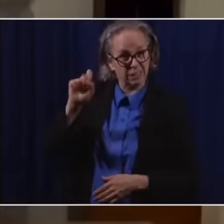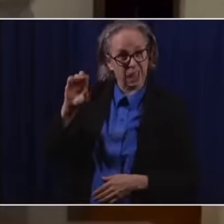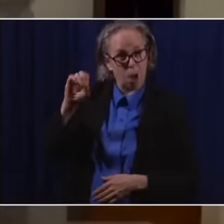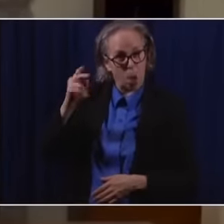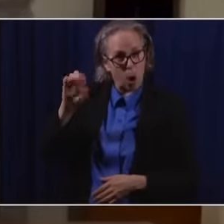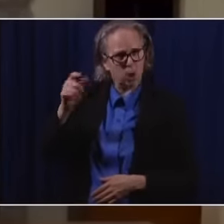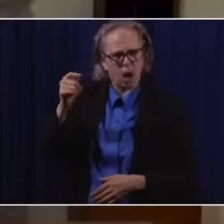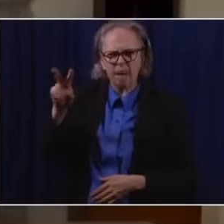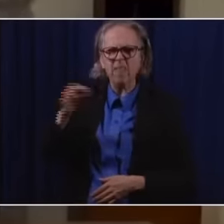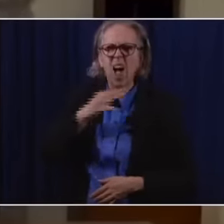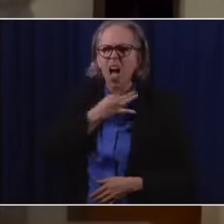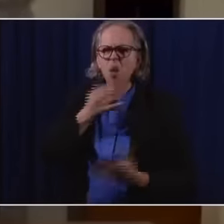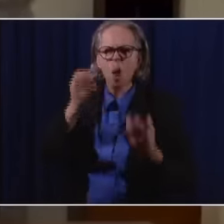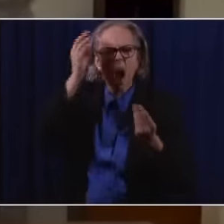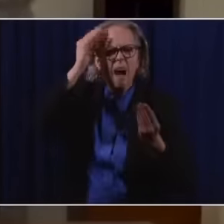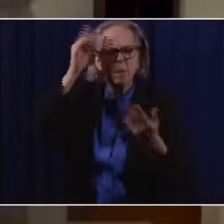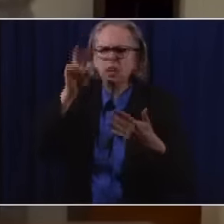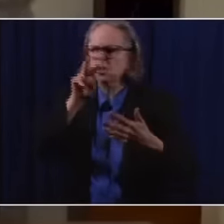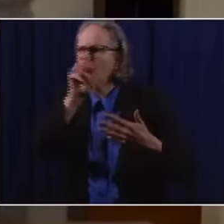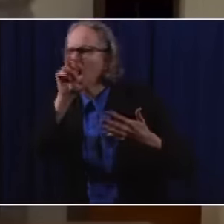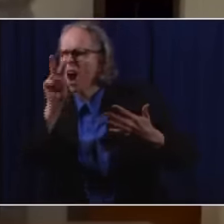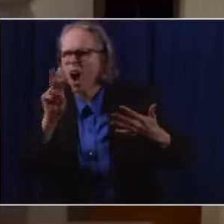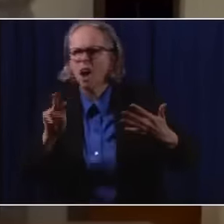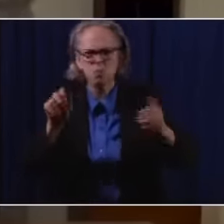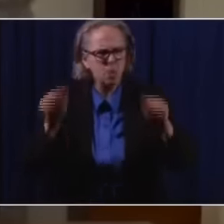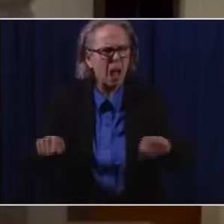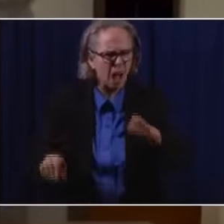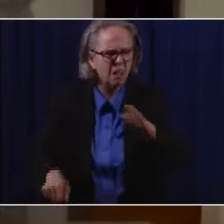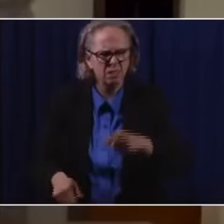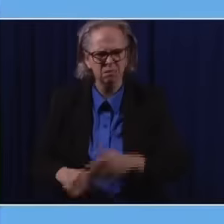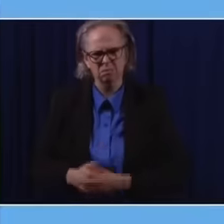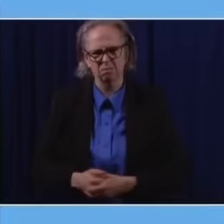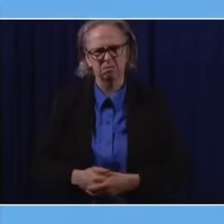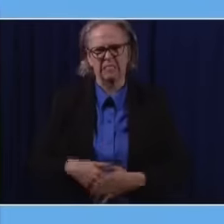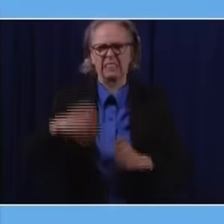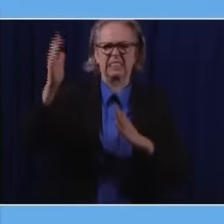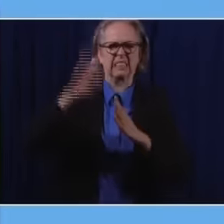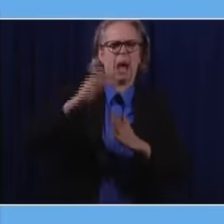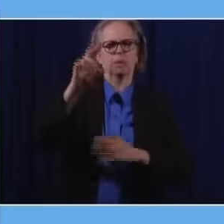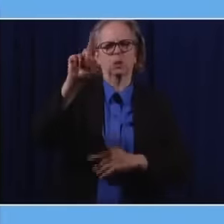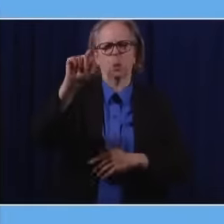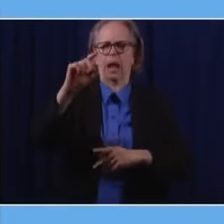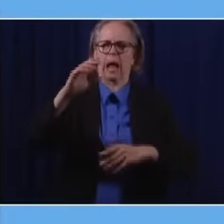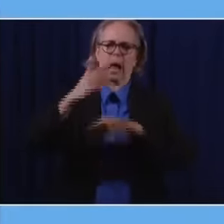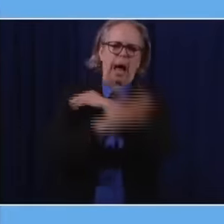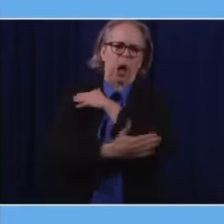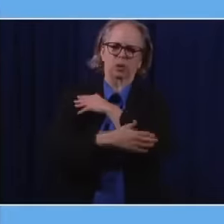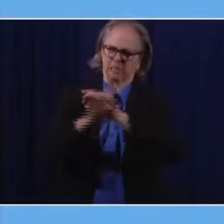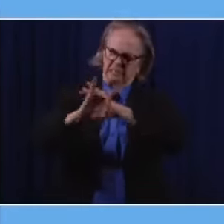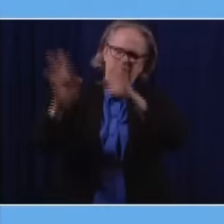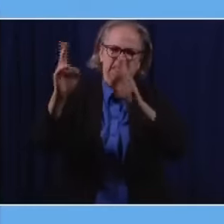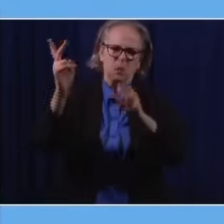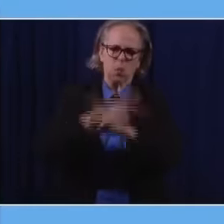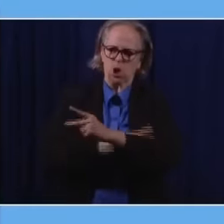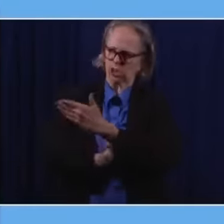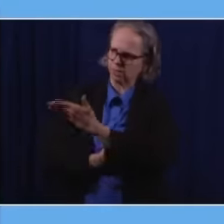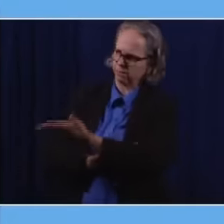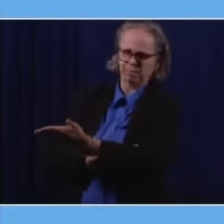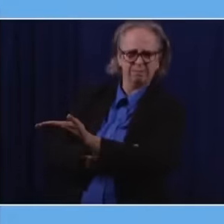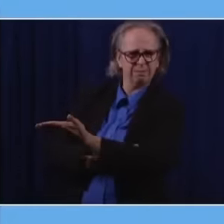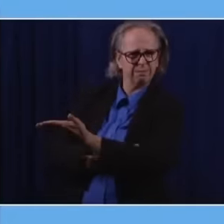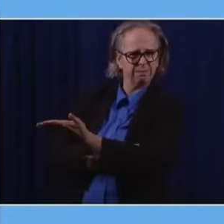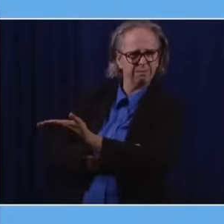move to the top 20. We have 20 counties with the highest case rate per 100,000 population during the